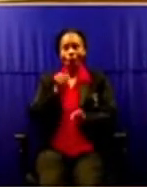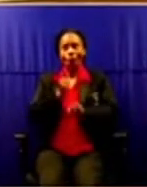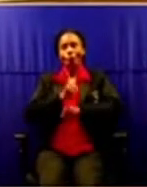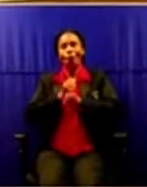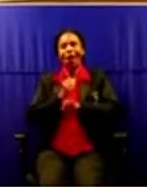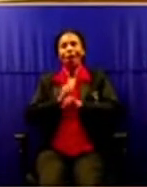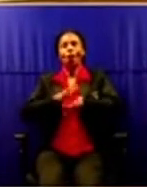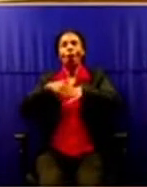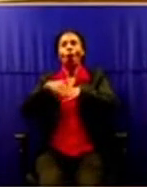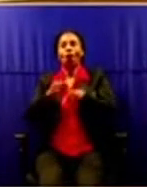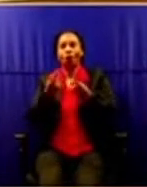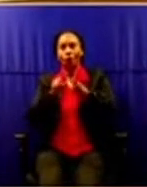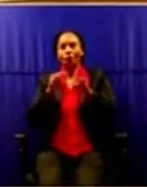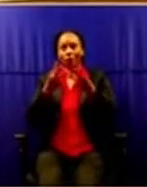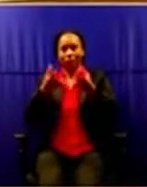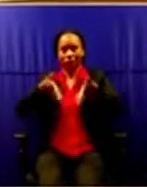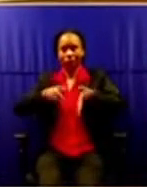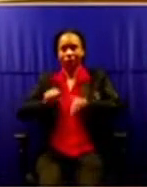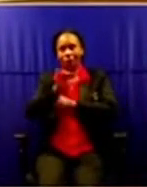Africa.